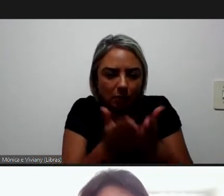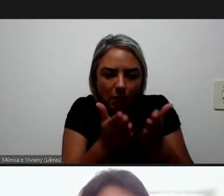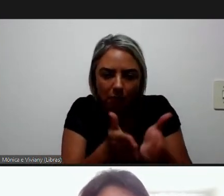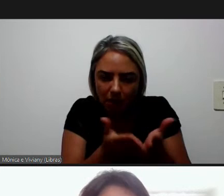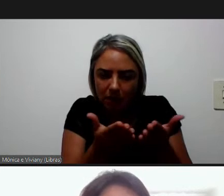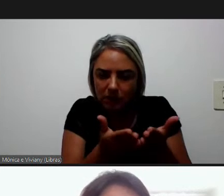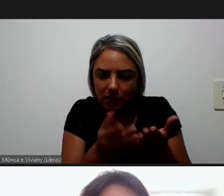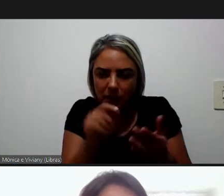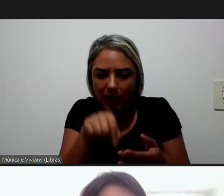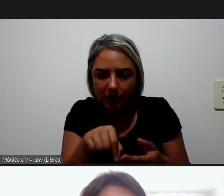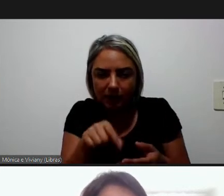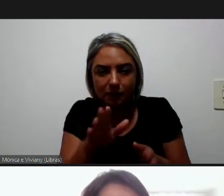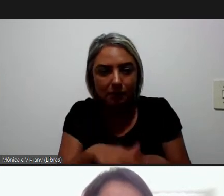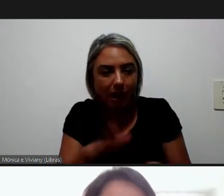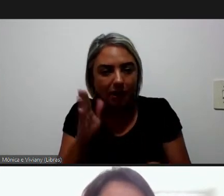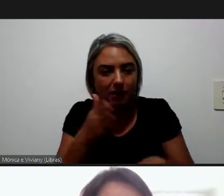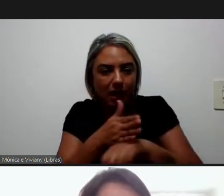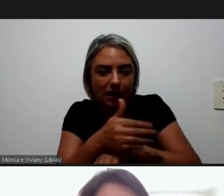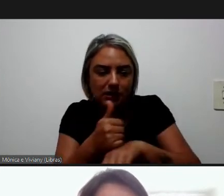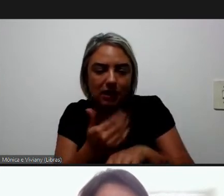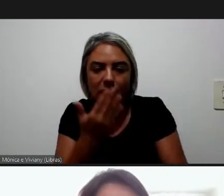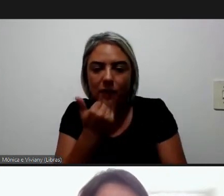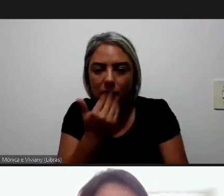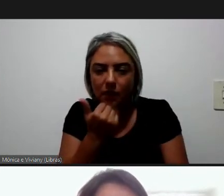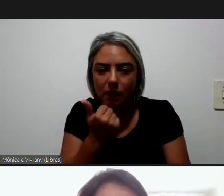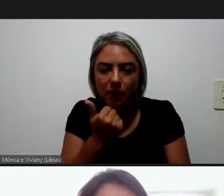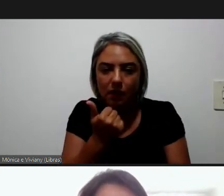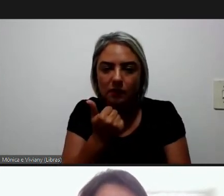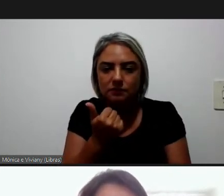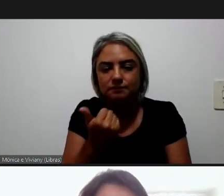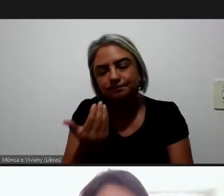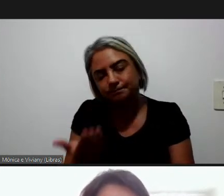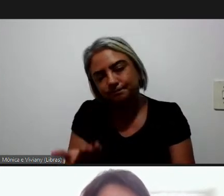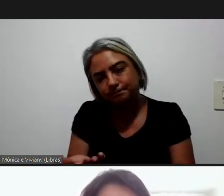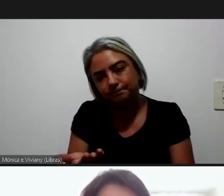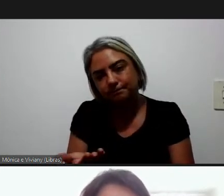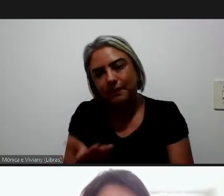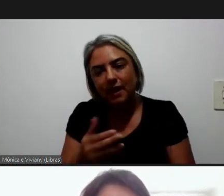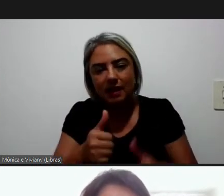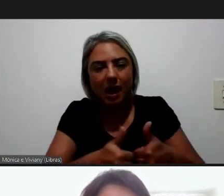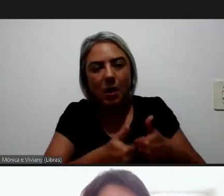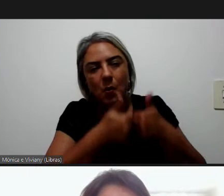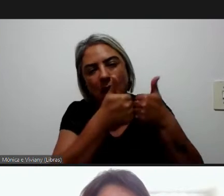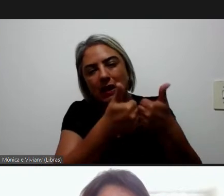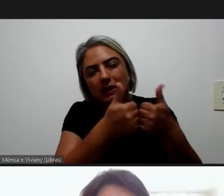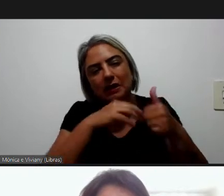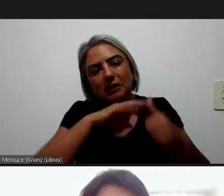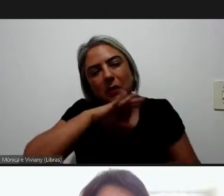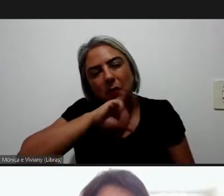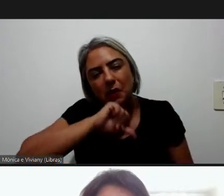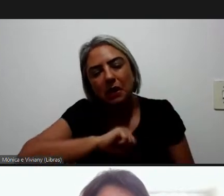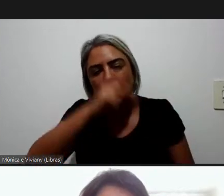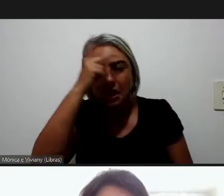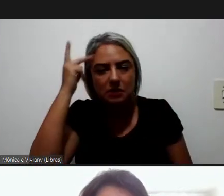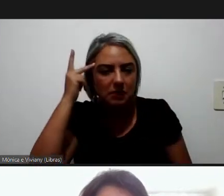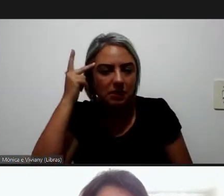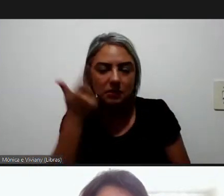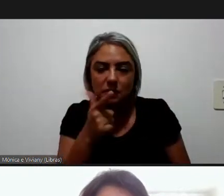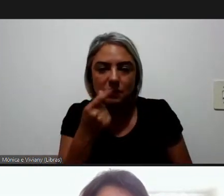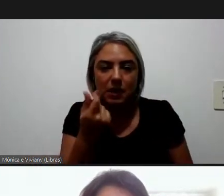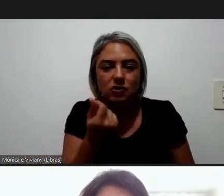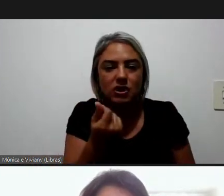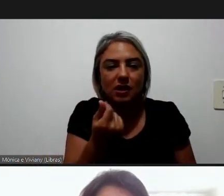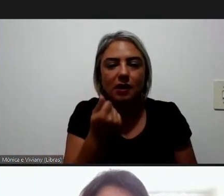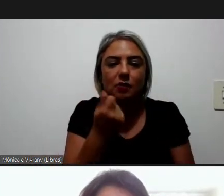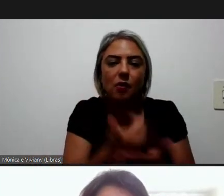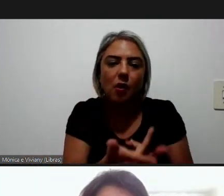world impoverished itself, and here too, so the access to food increases, but the quality is bad, and